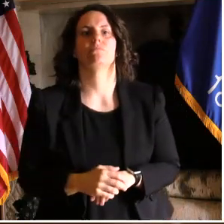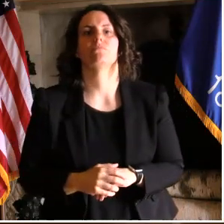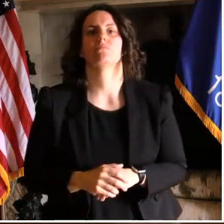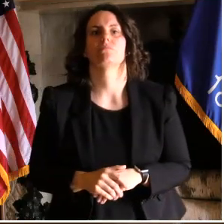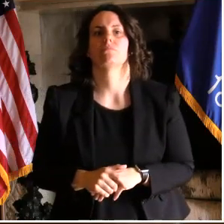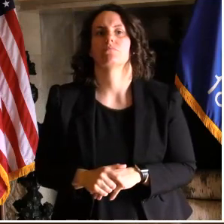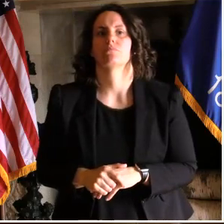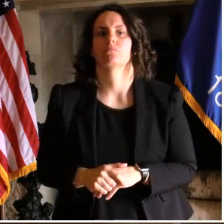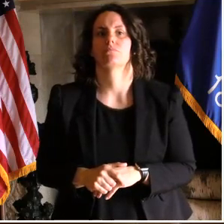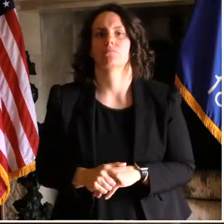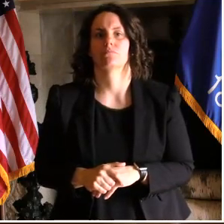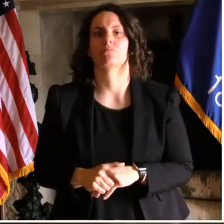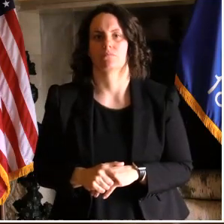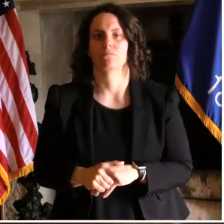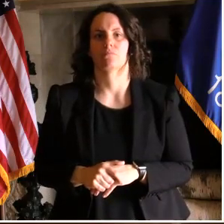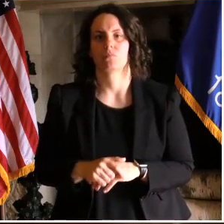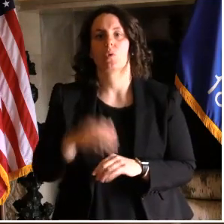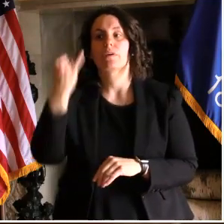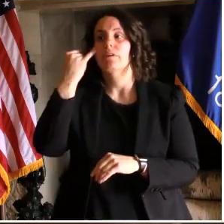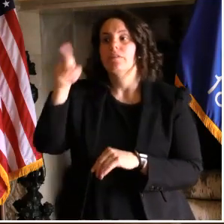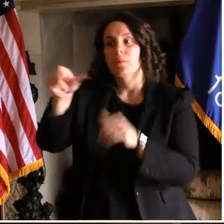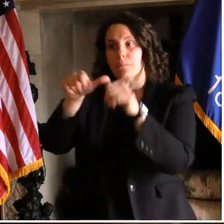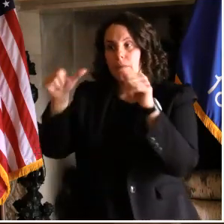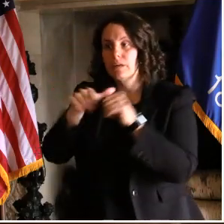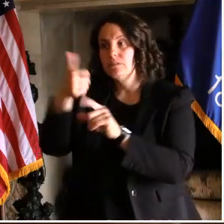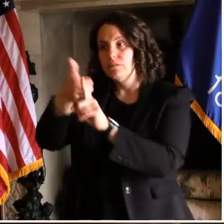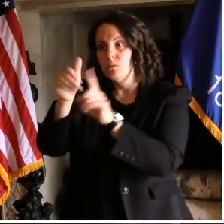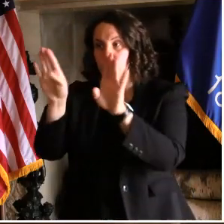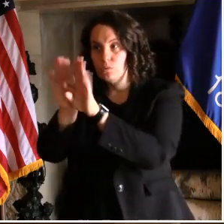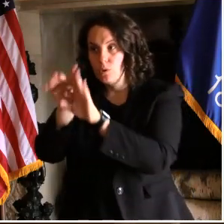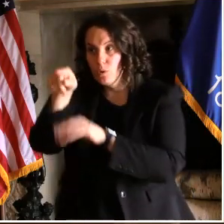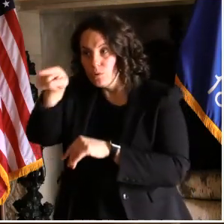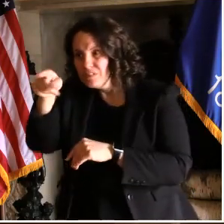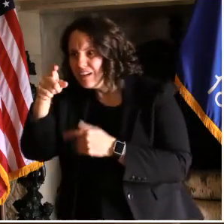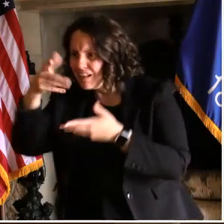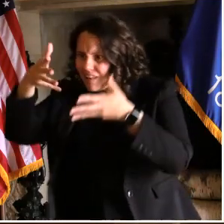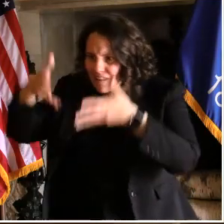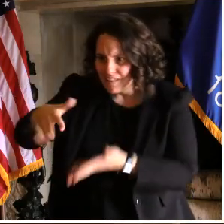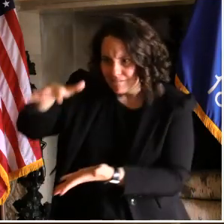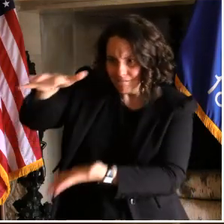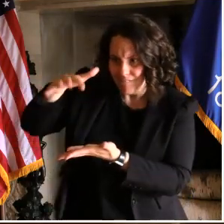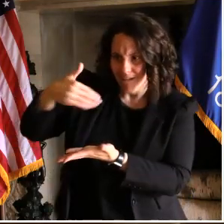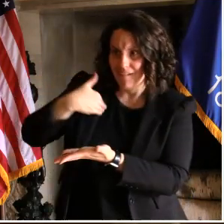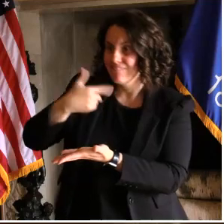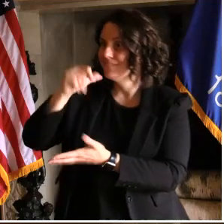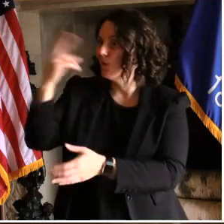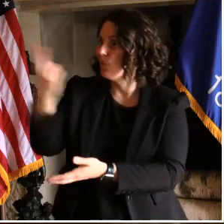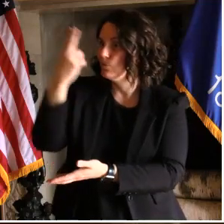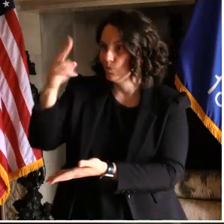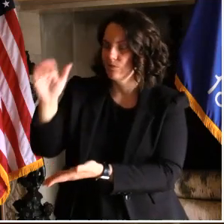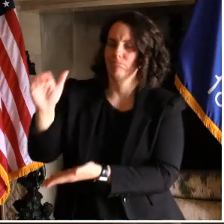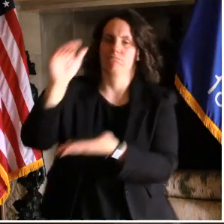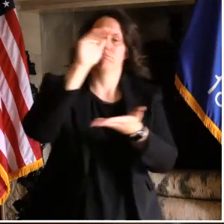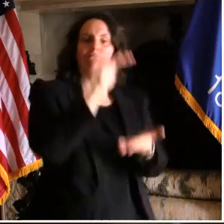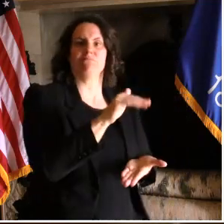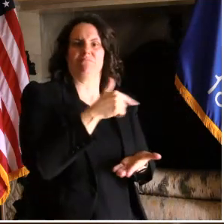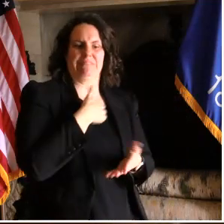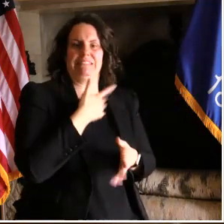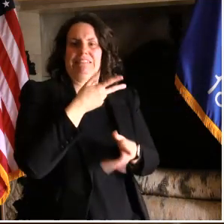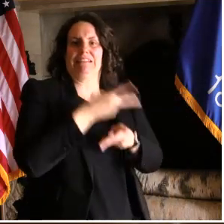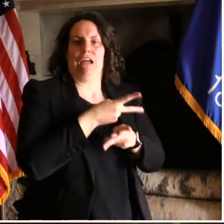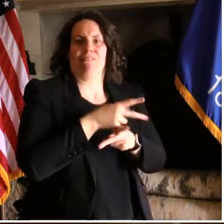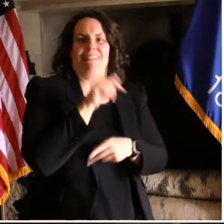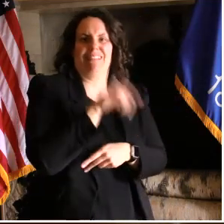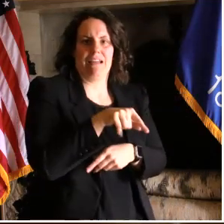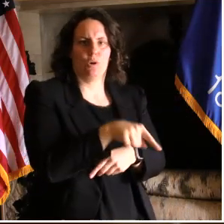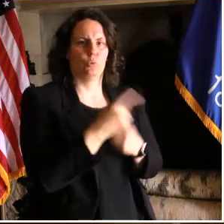have use for the PPE, so that we can buy it back or take those donations and reprioritize them and get them out